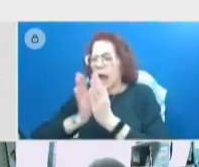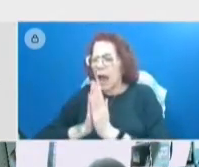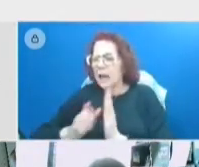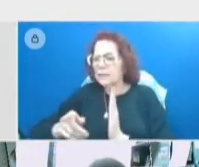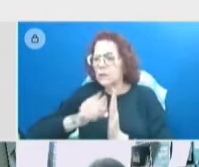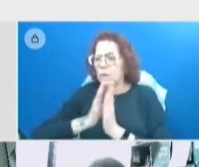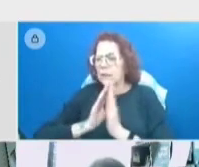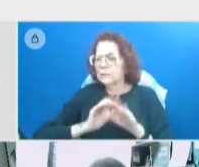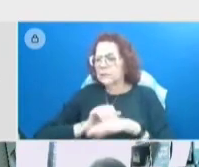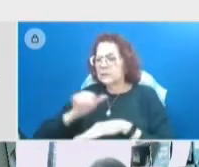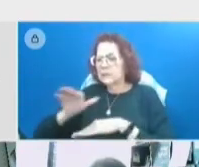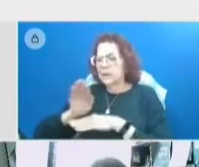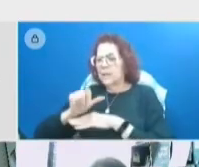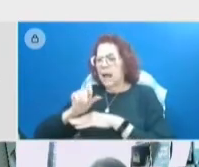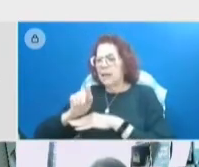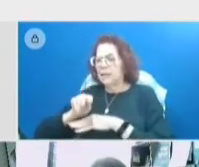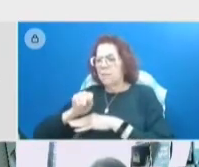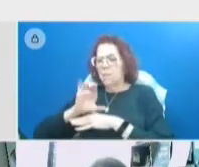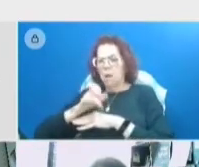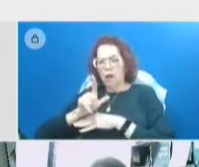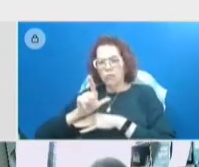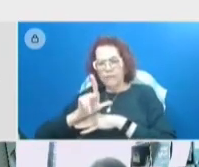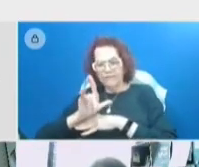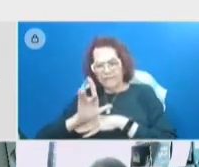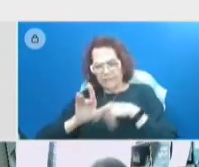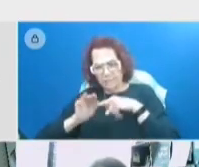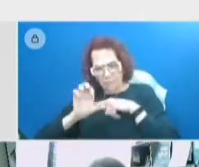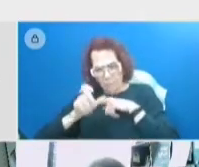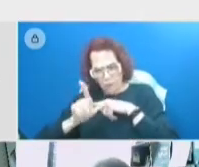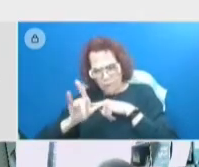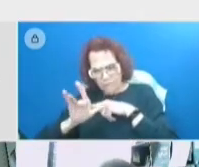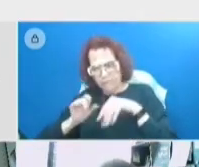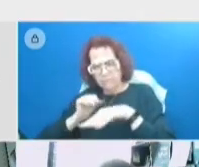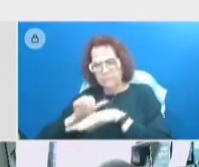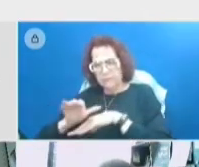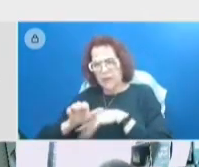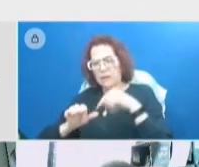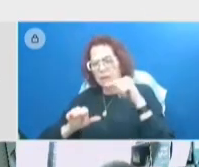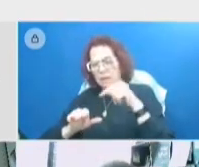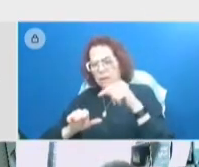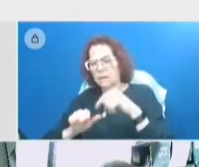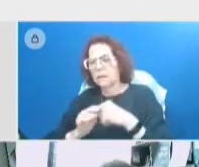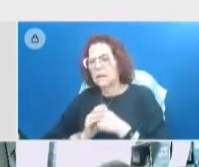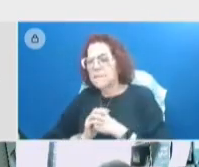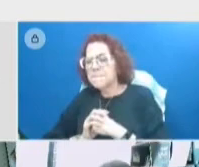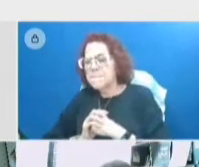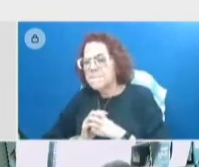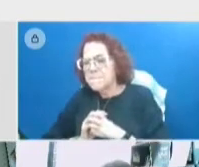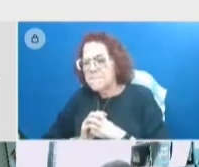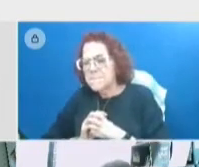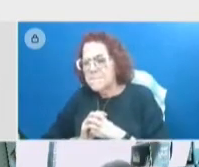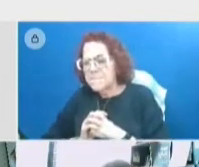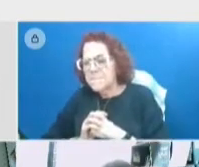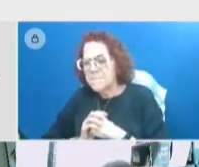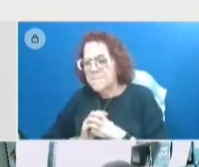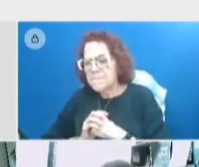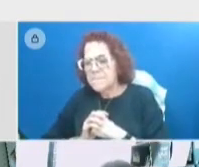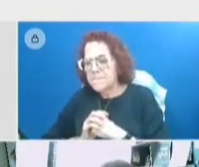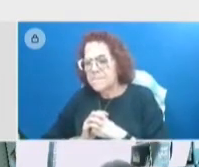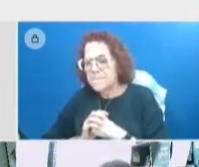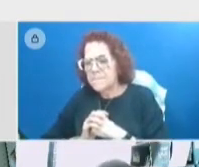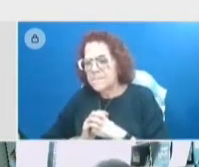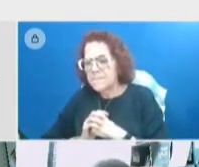was the addition of, or the selection of desired elections to be